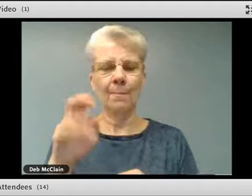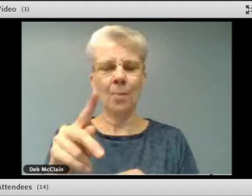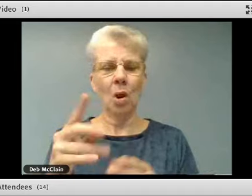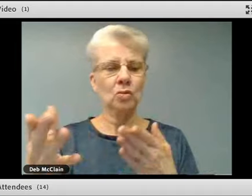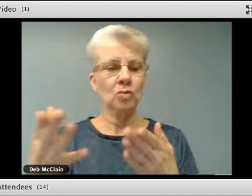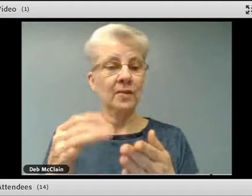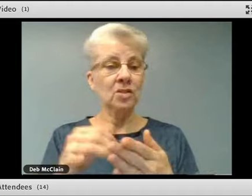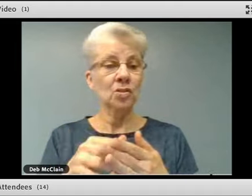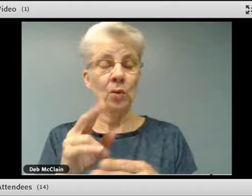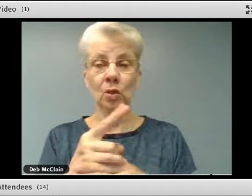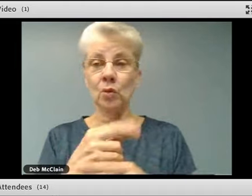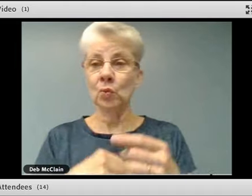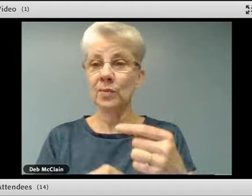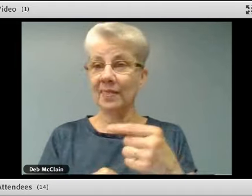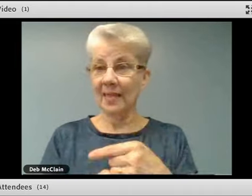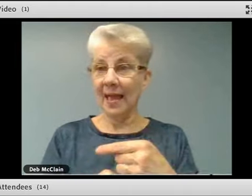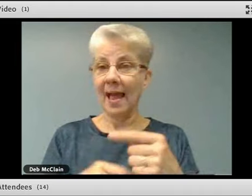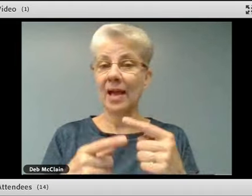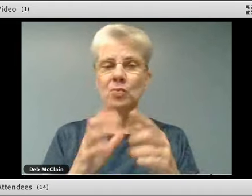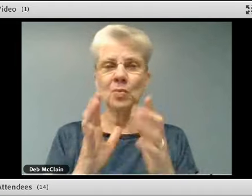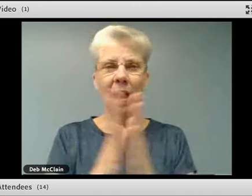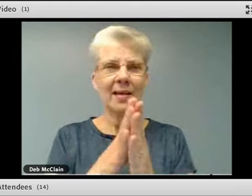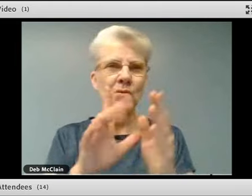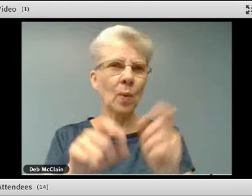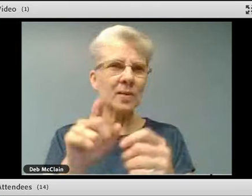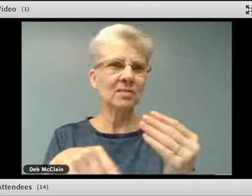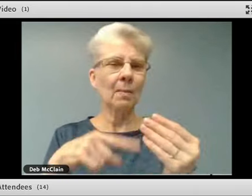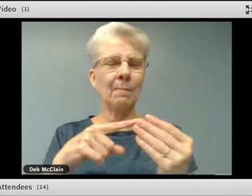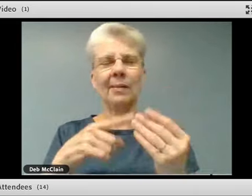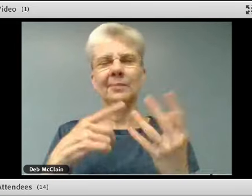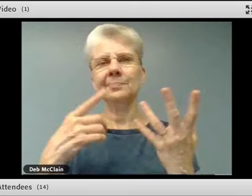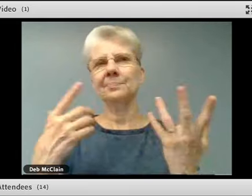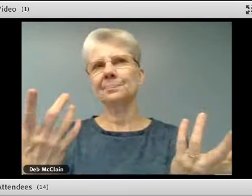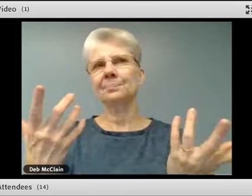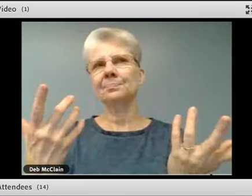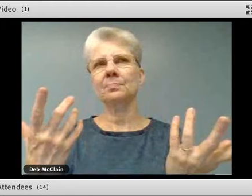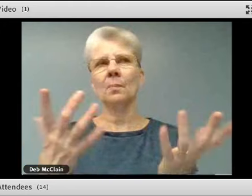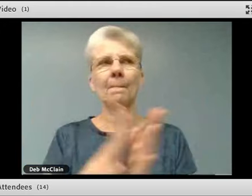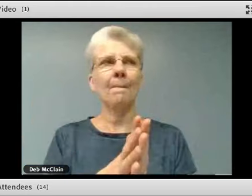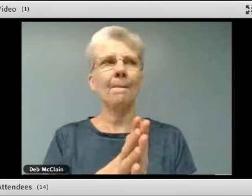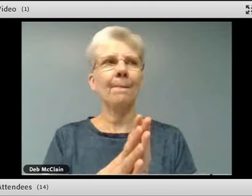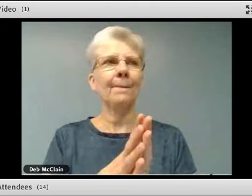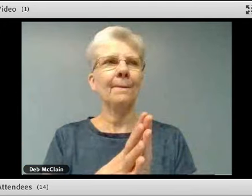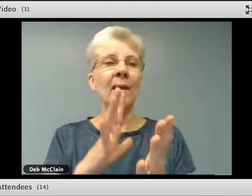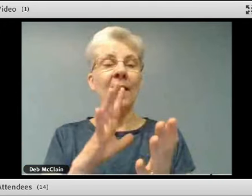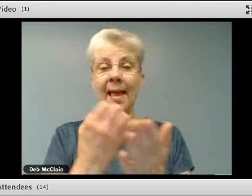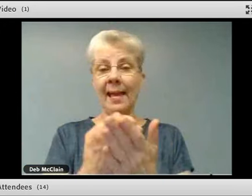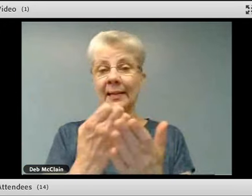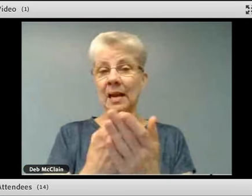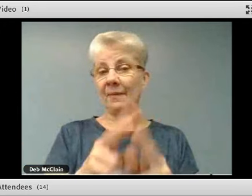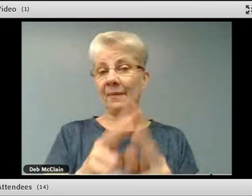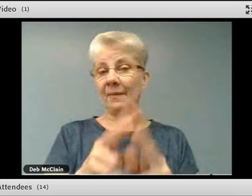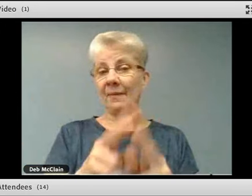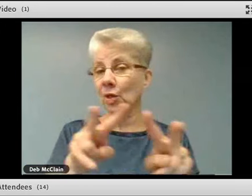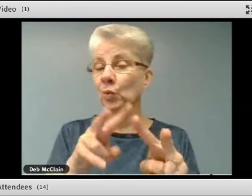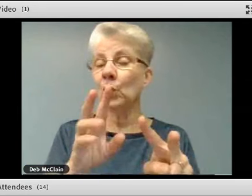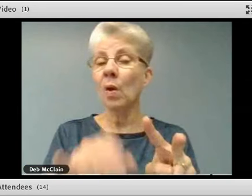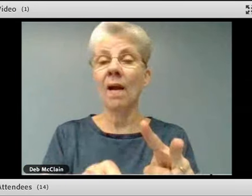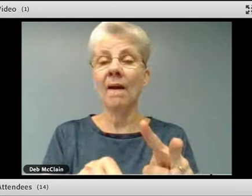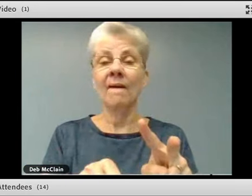to ask questions about the economic value of the park